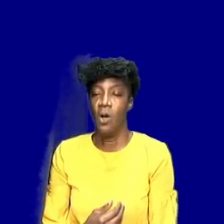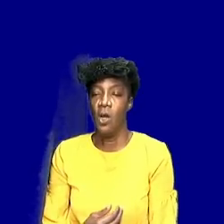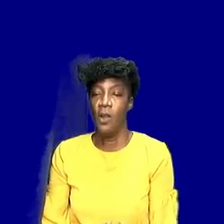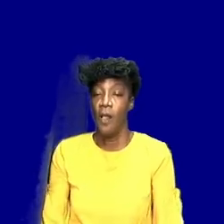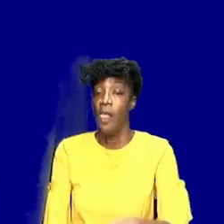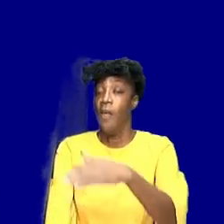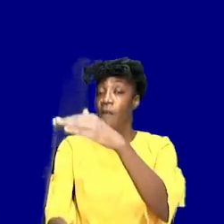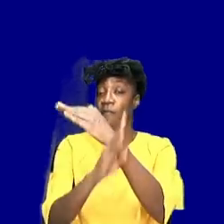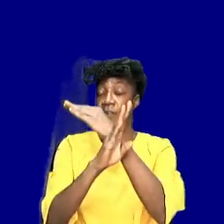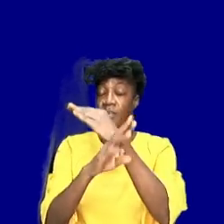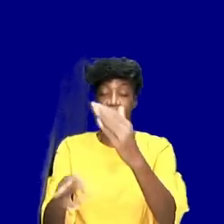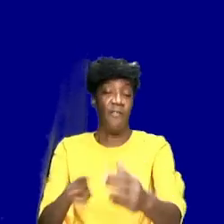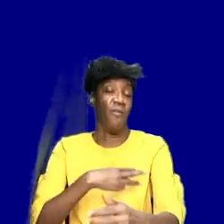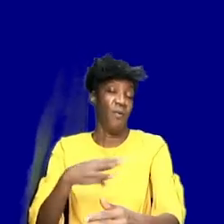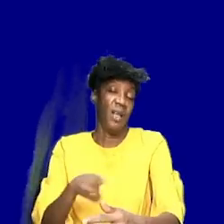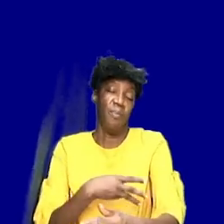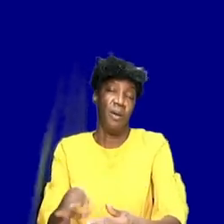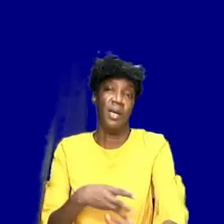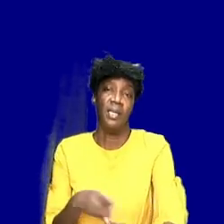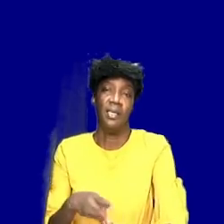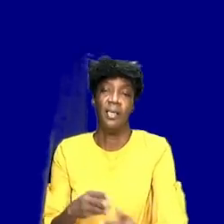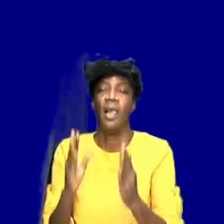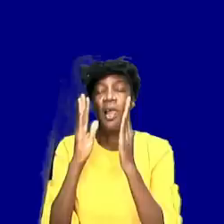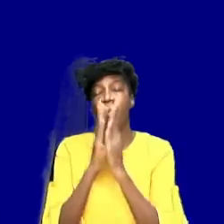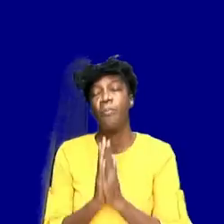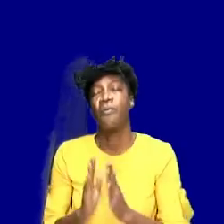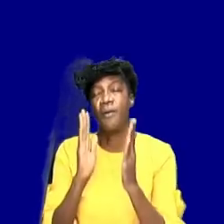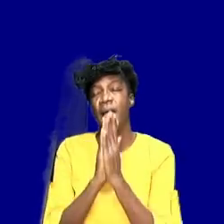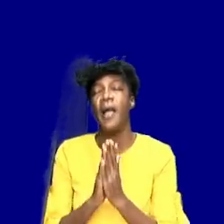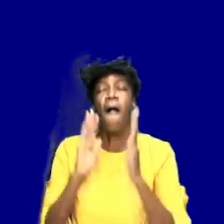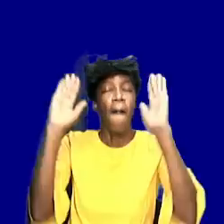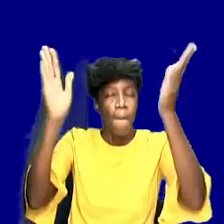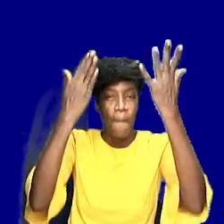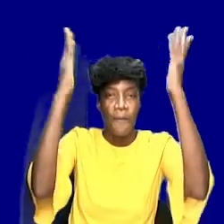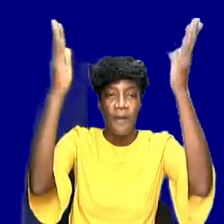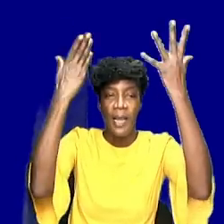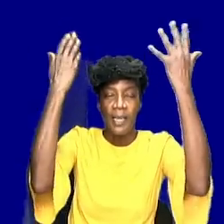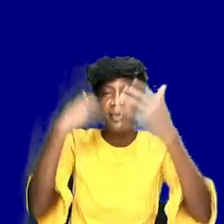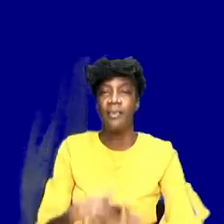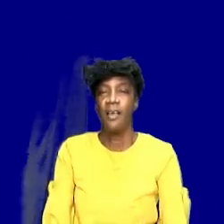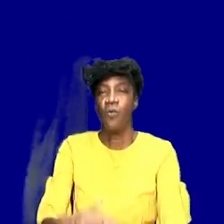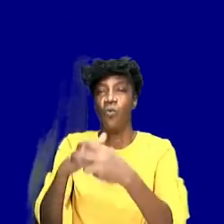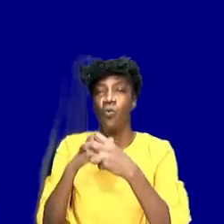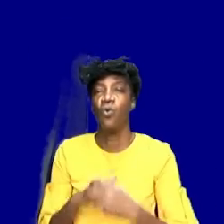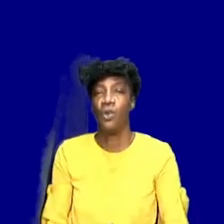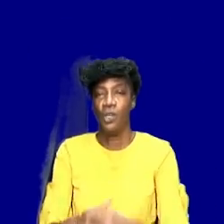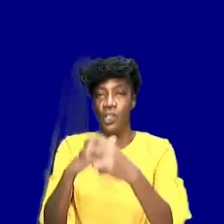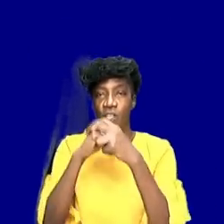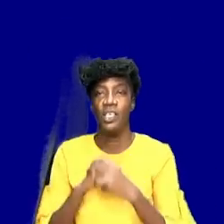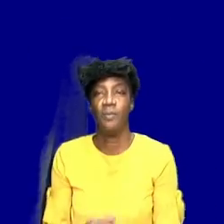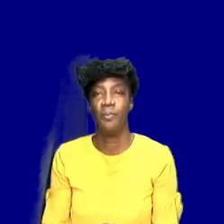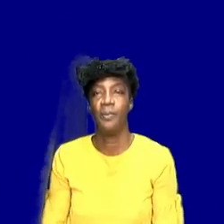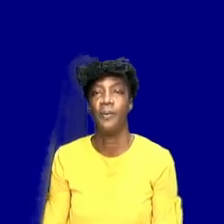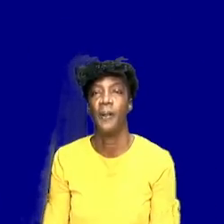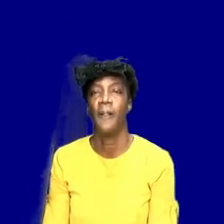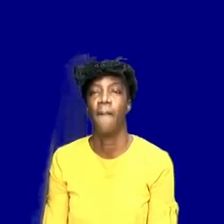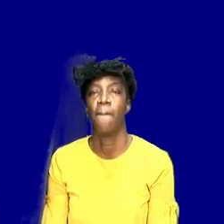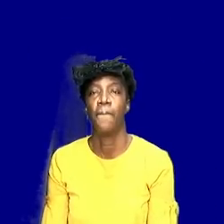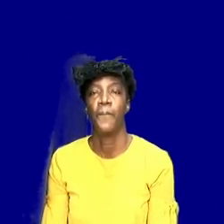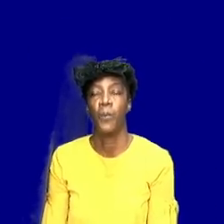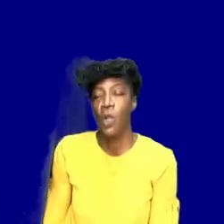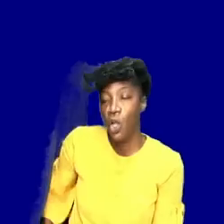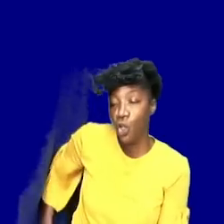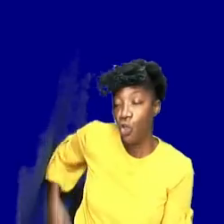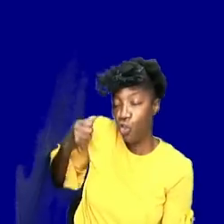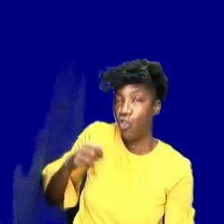that are mentioned in scriptures are like prayers and worship. Praise God. Like in 2 Chronicles 20, the sword of the